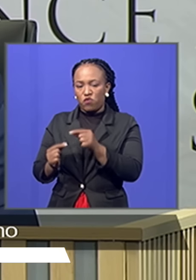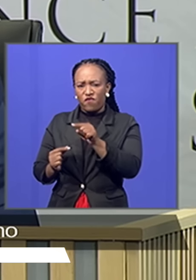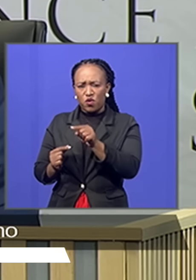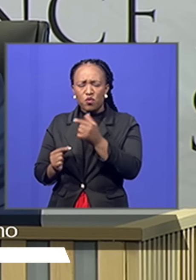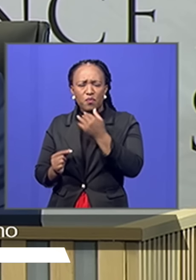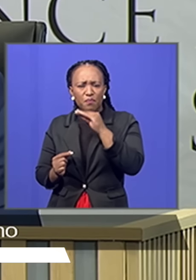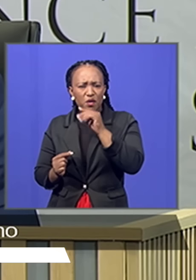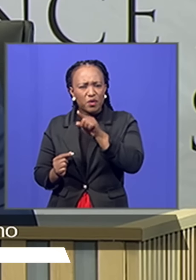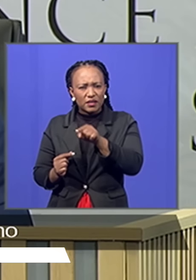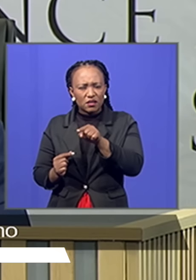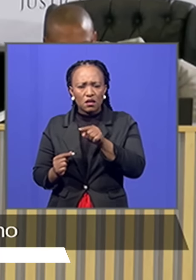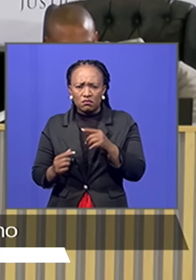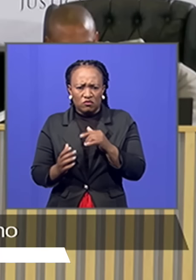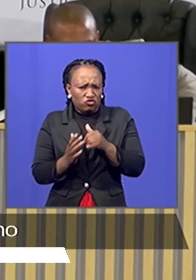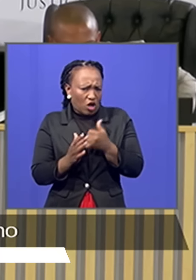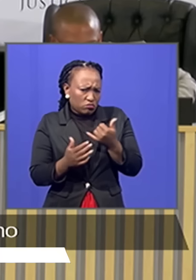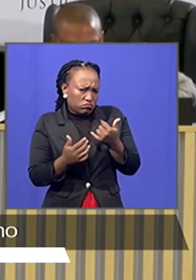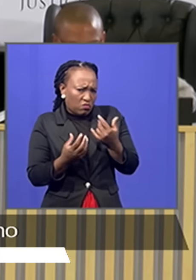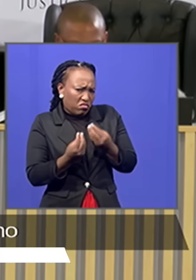Just great things in life.